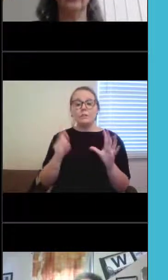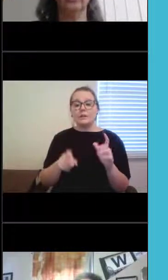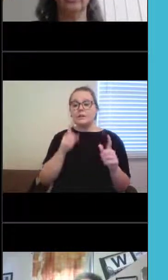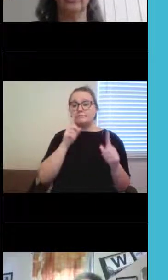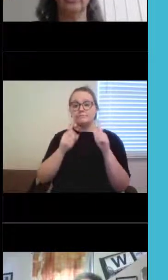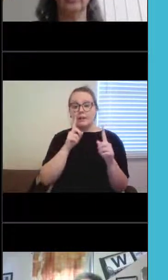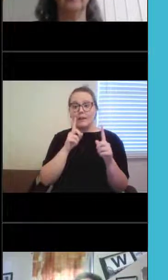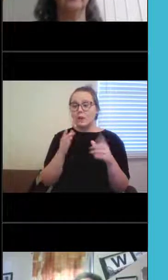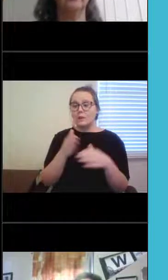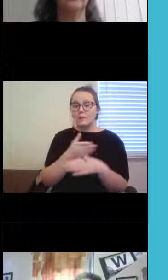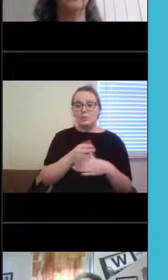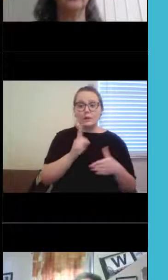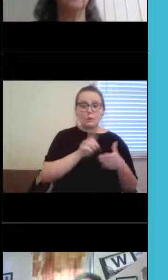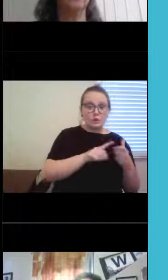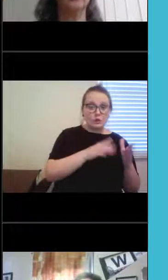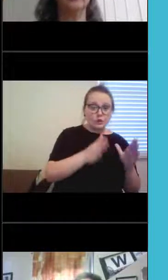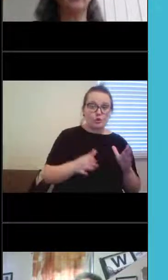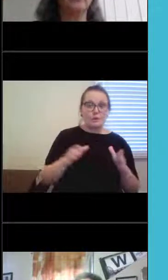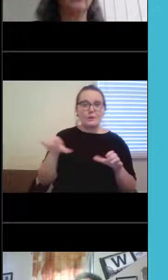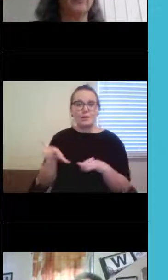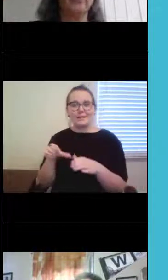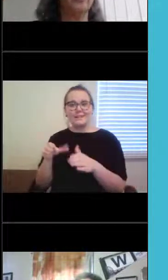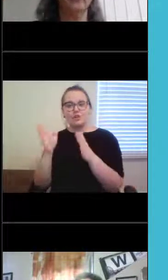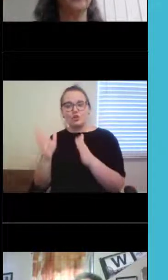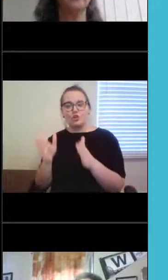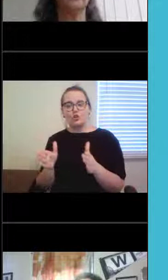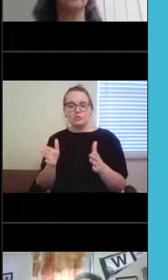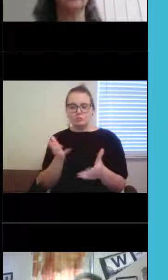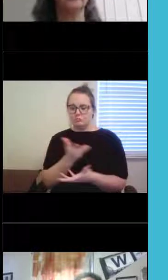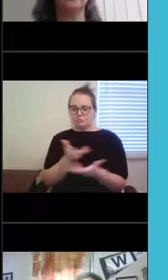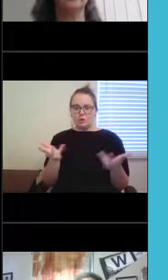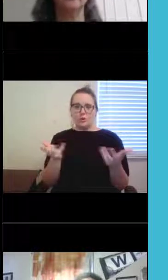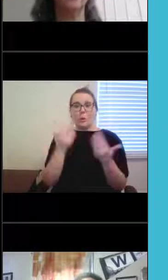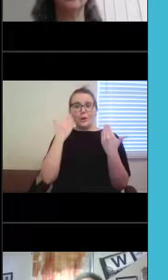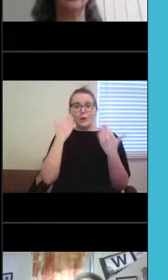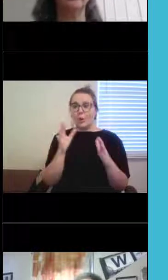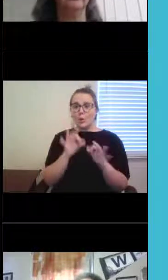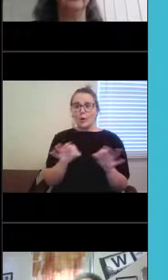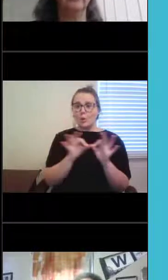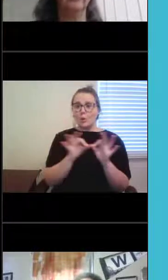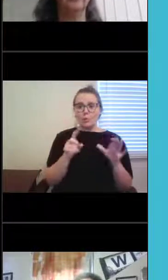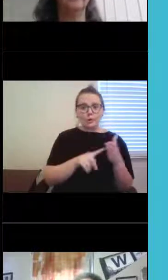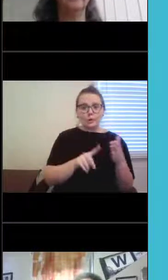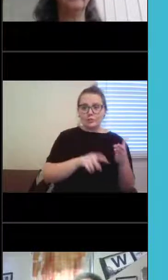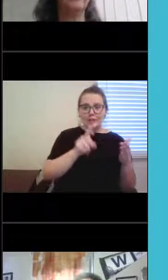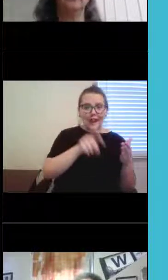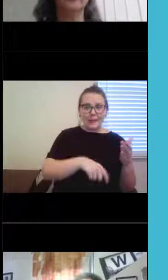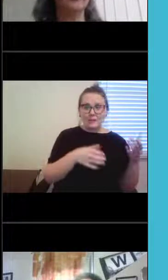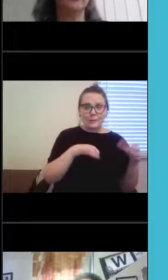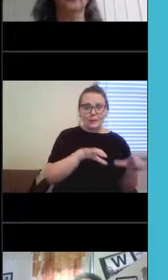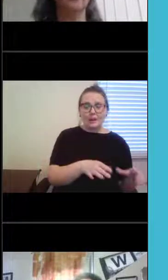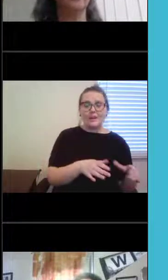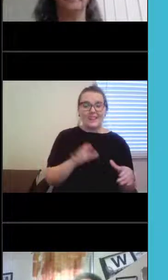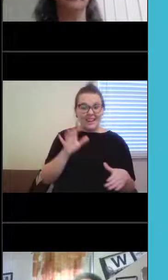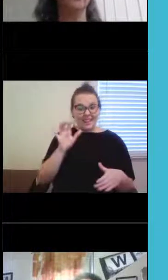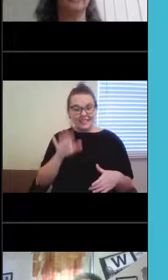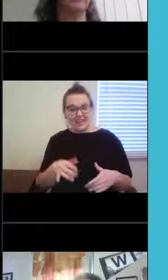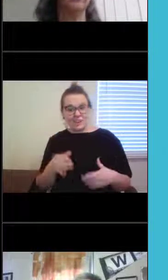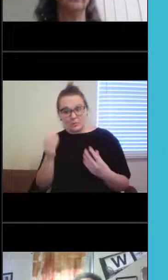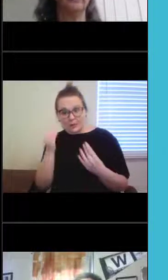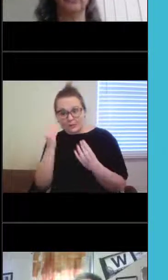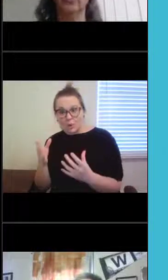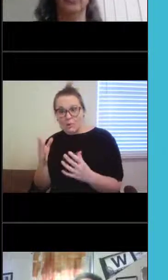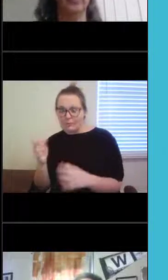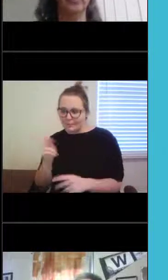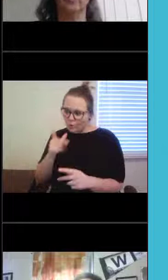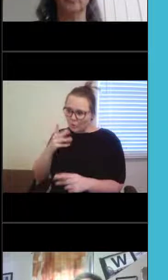and practitioners because otherwise we don't know the important research always that needs to be done, and that should be informed by those who are